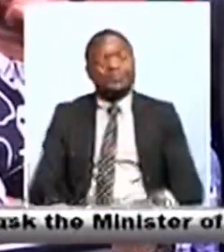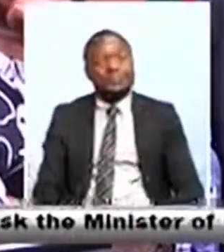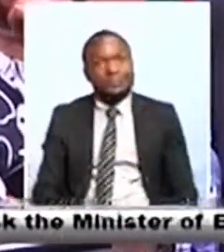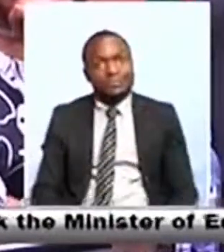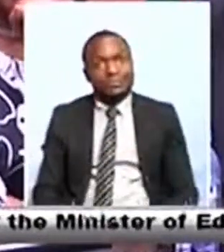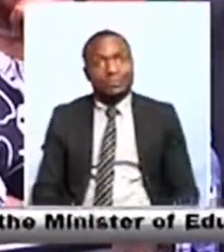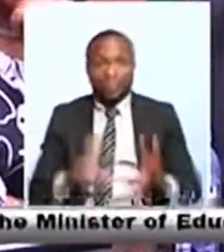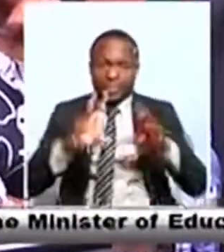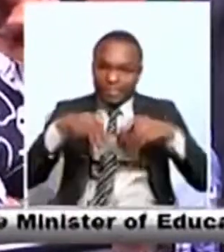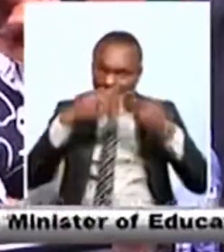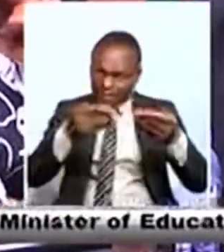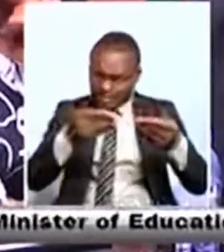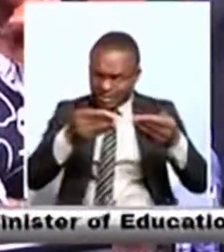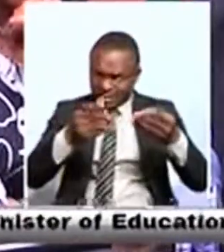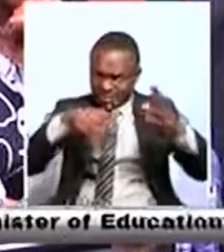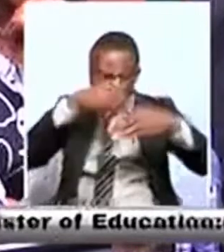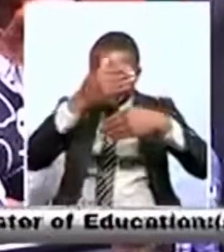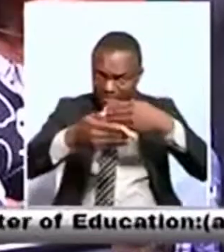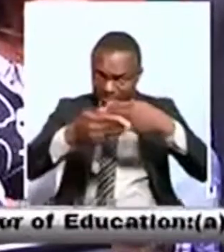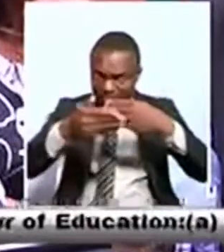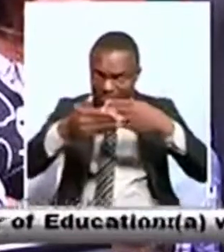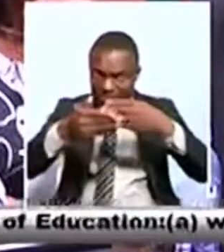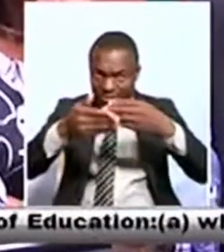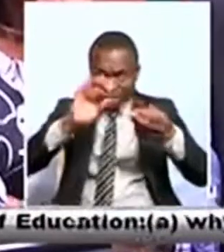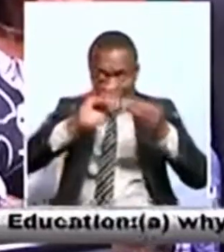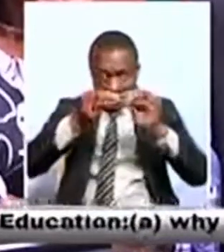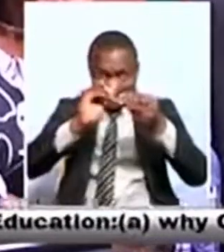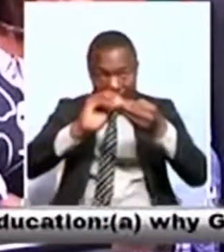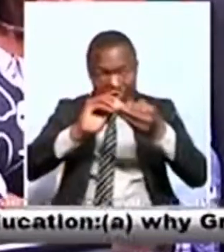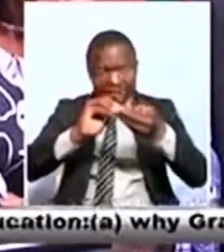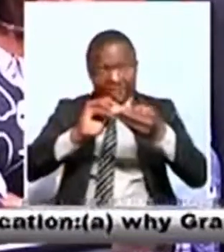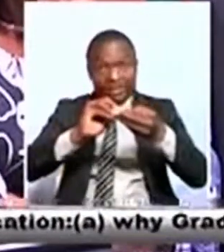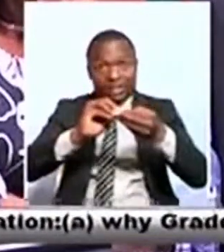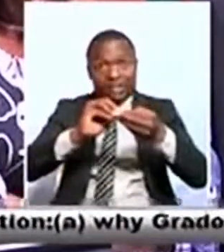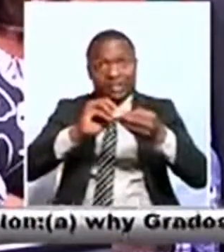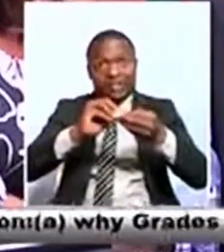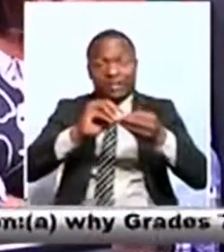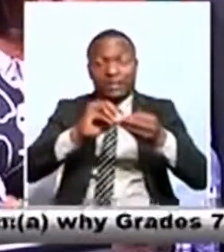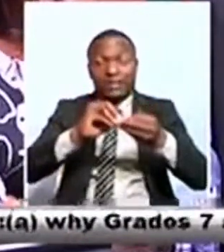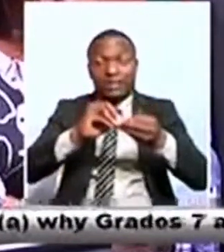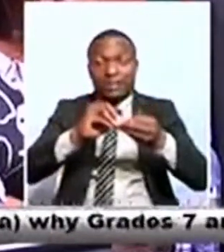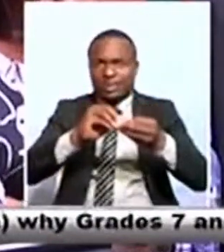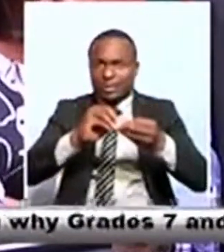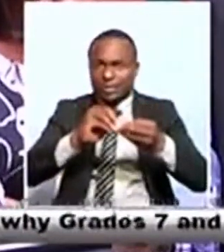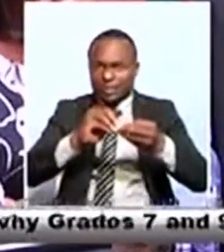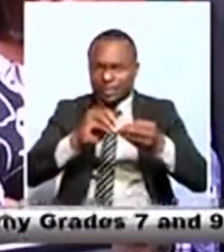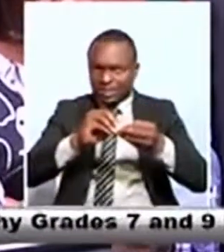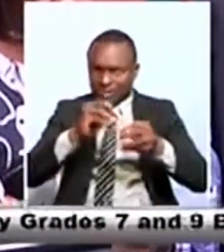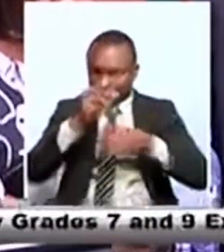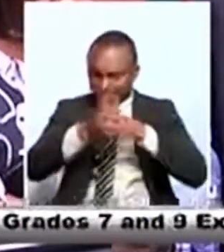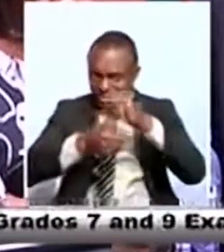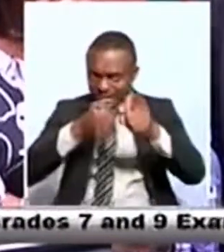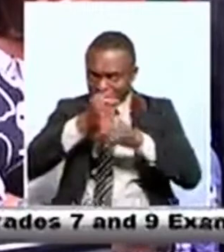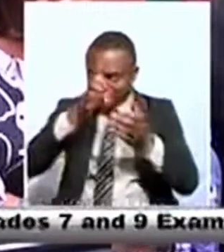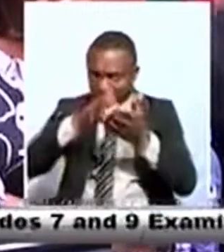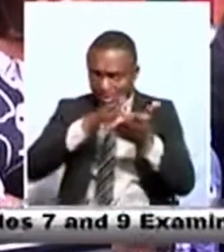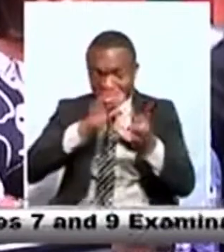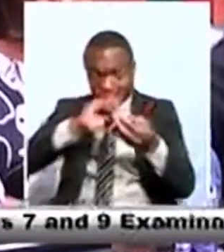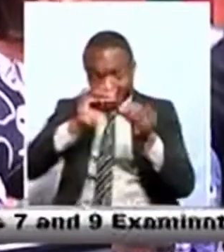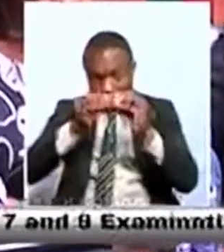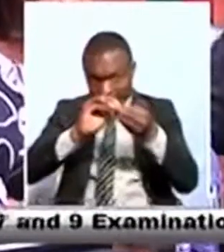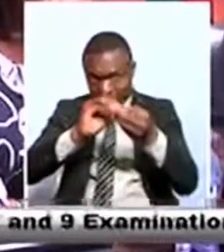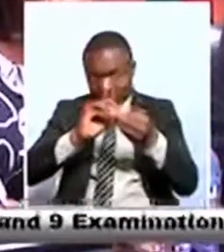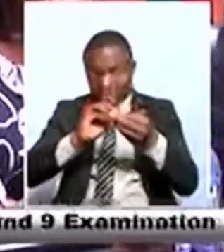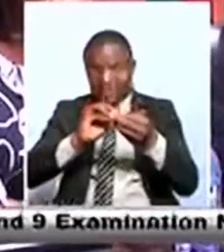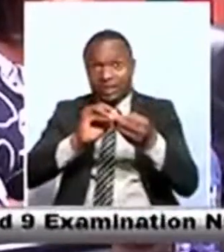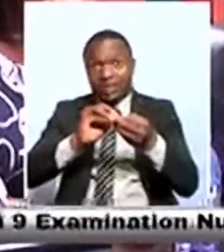an external examination number. The junior secondary school external examination number